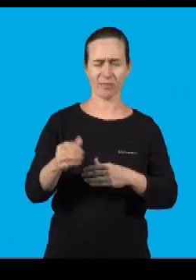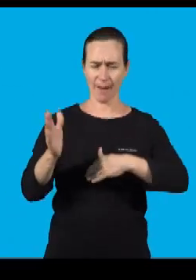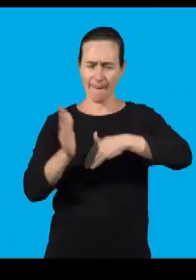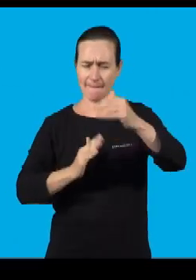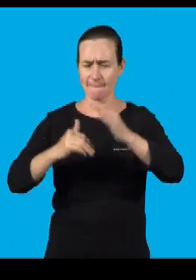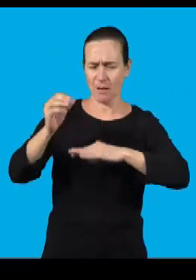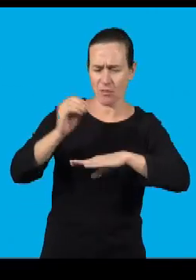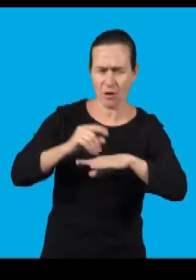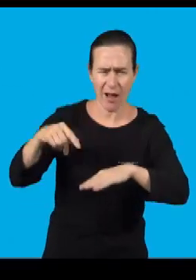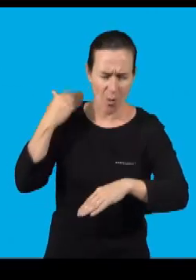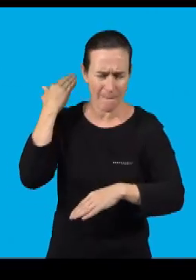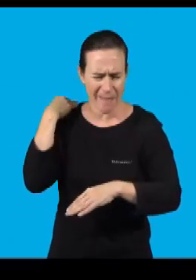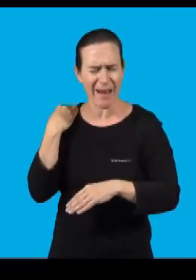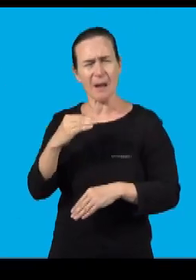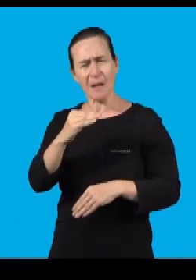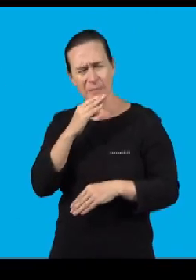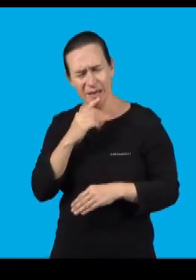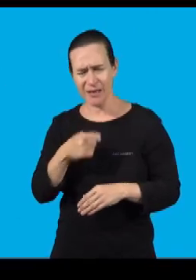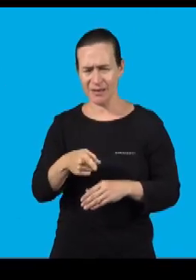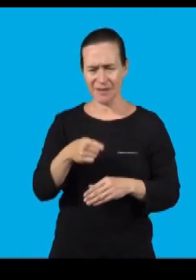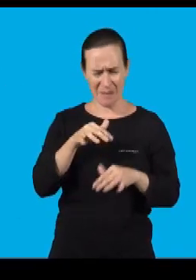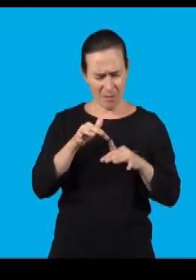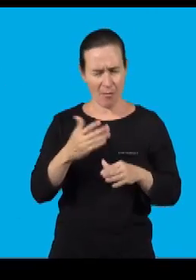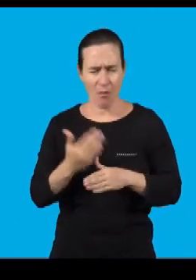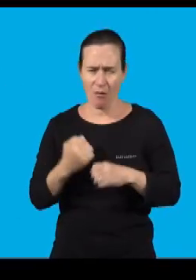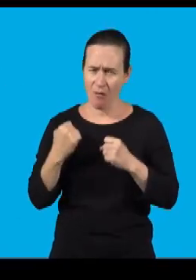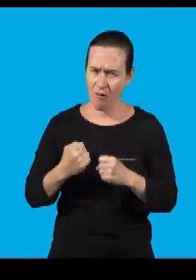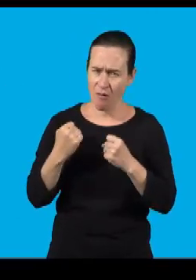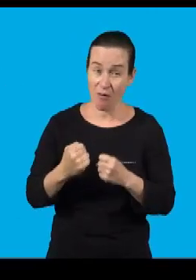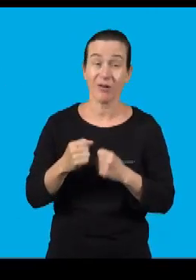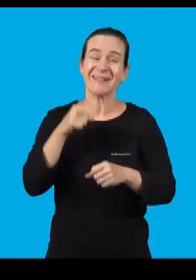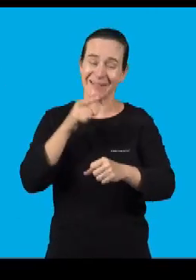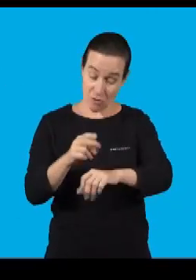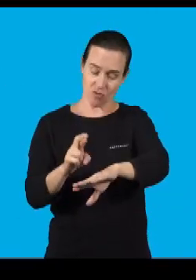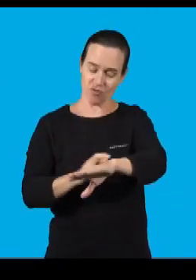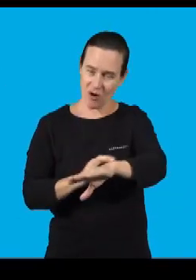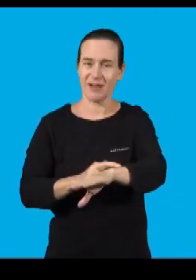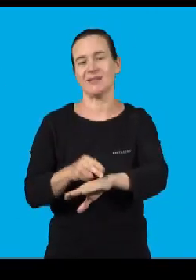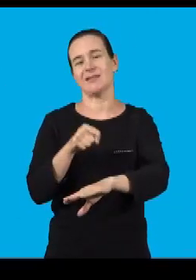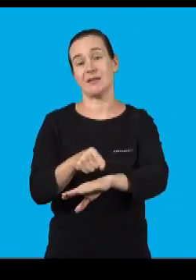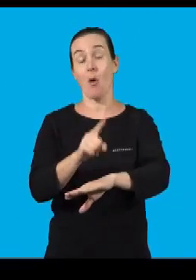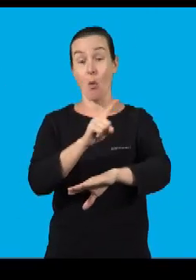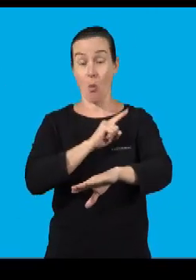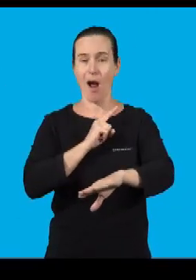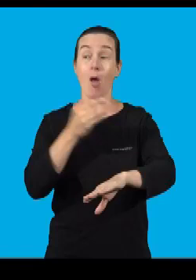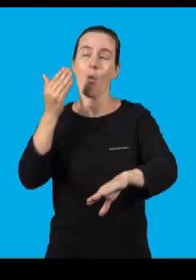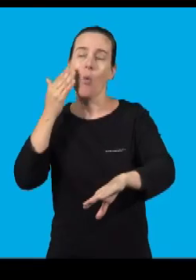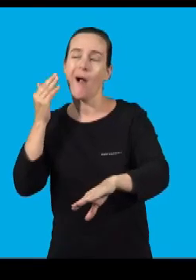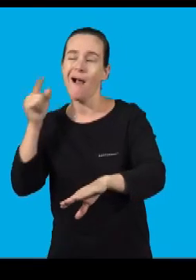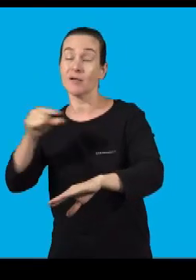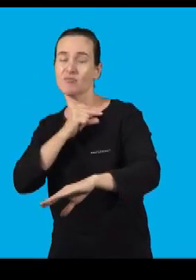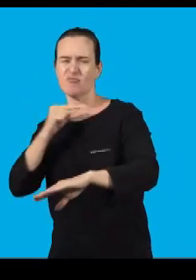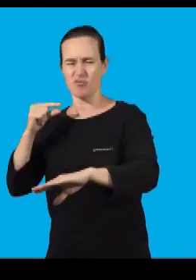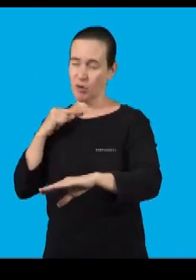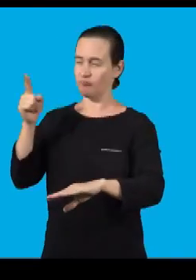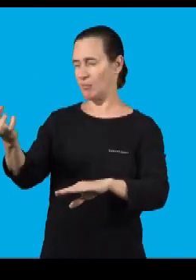figurative, it is built on our backs, is their effort and sweat that made all of this possible. And the theme of racism being reinforced by mentioning